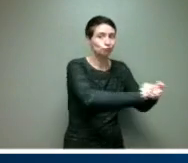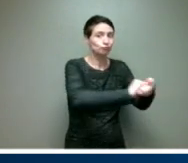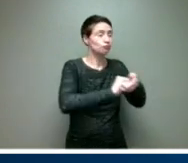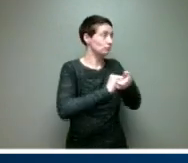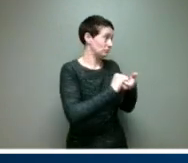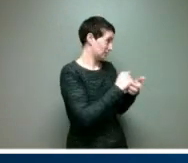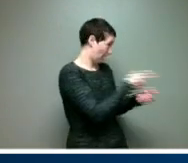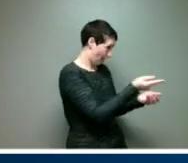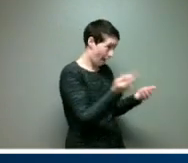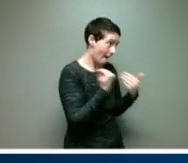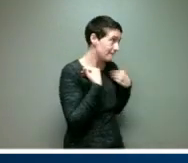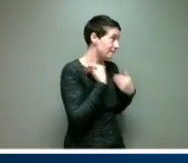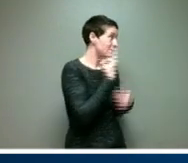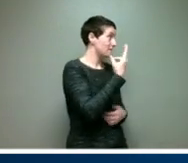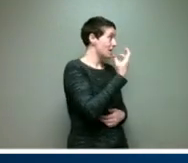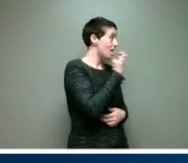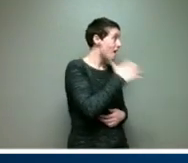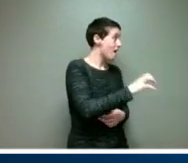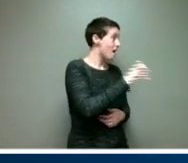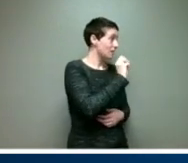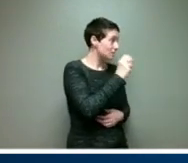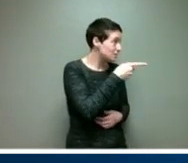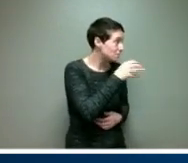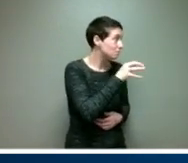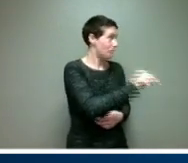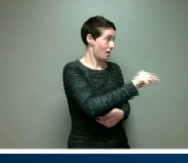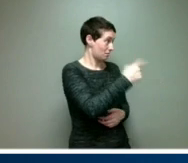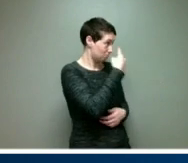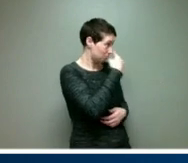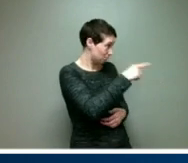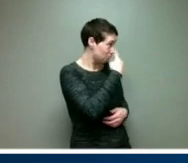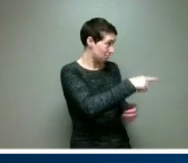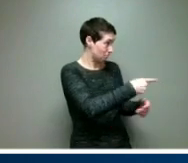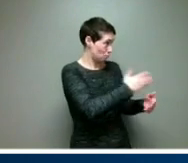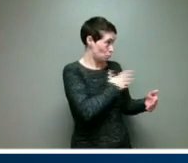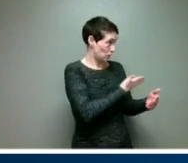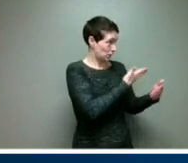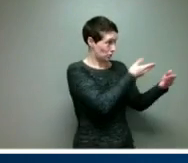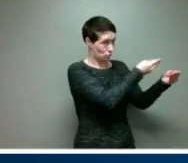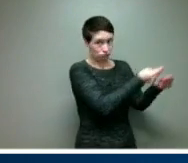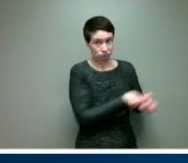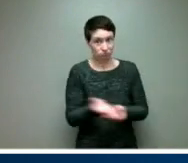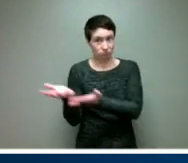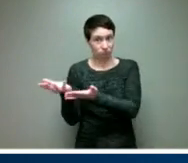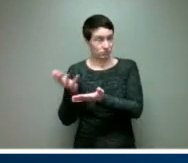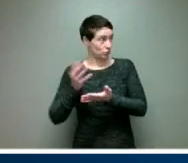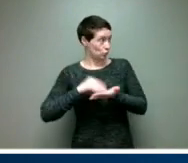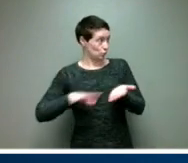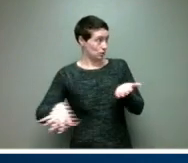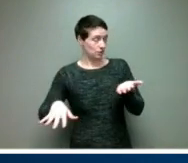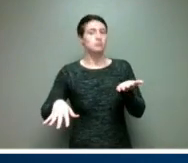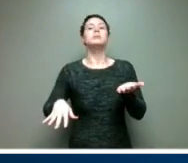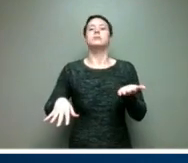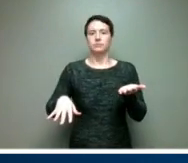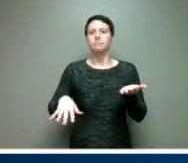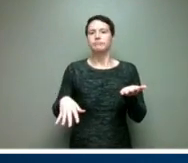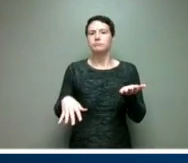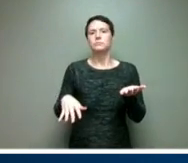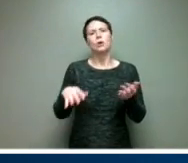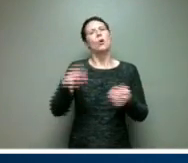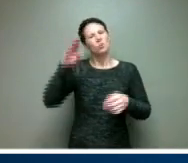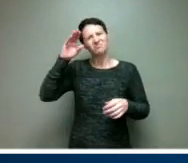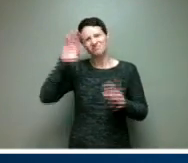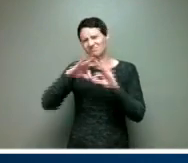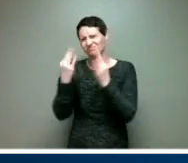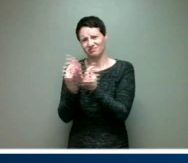students. So families, we hear you, we understand that is a need, and we are working to resolve that.